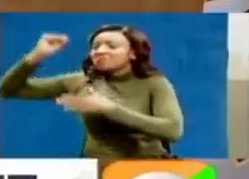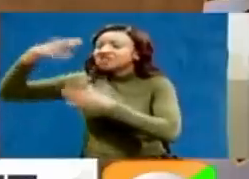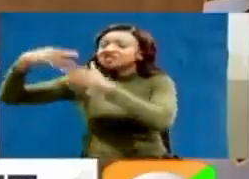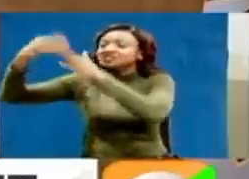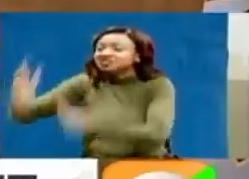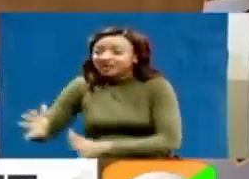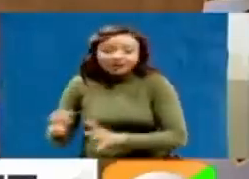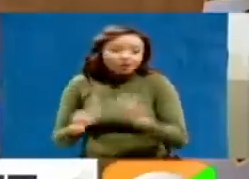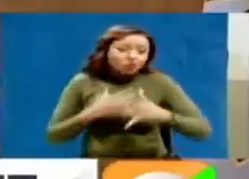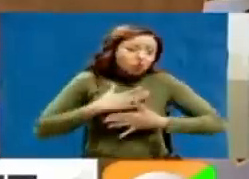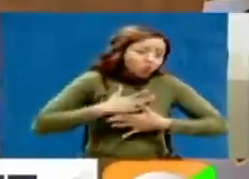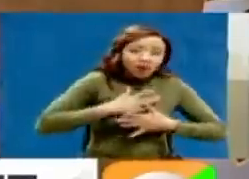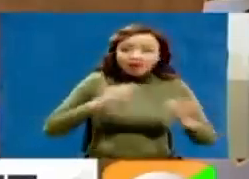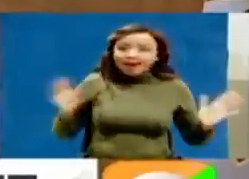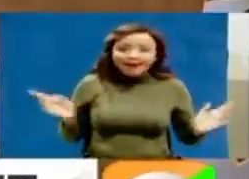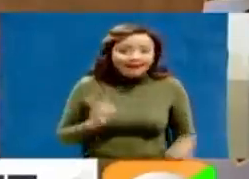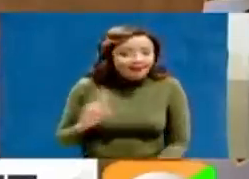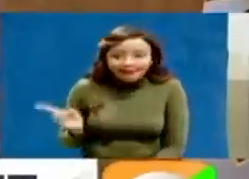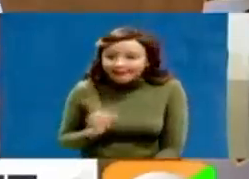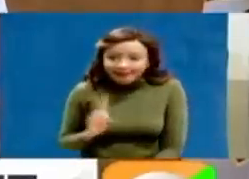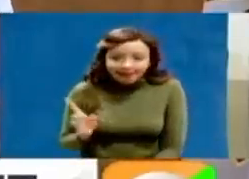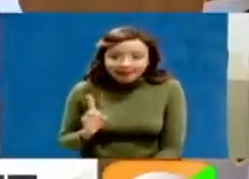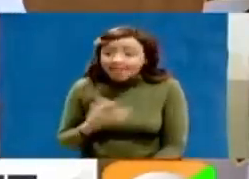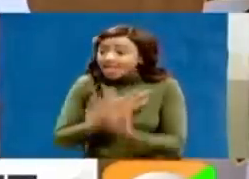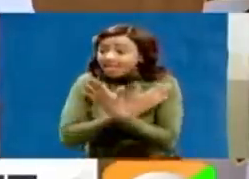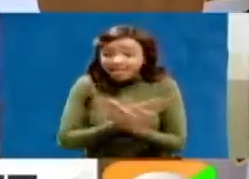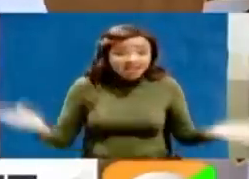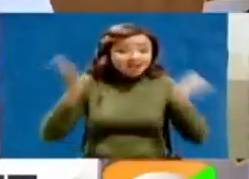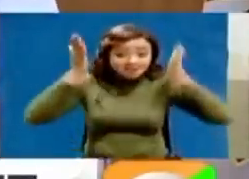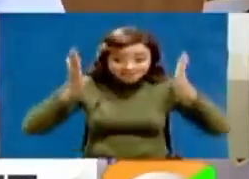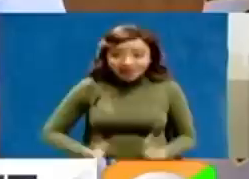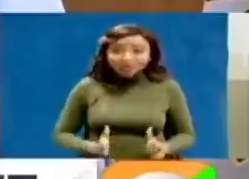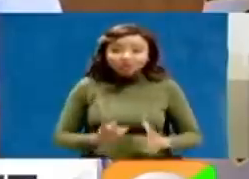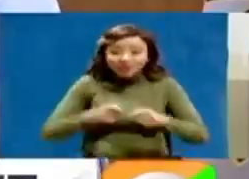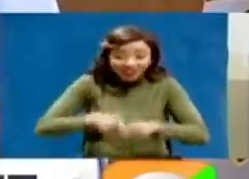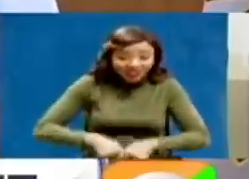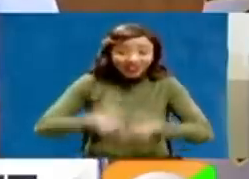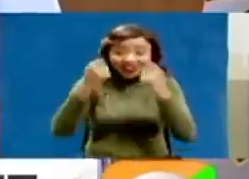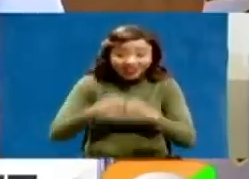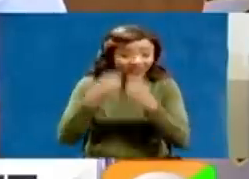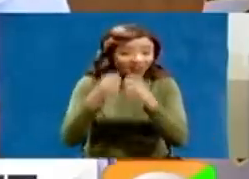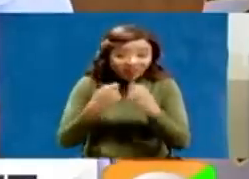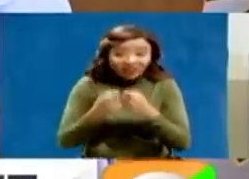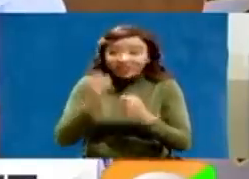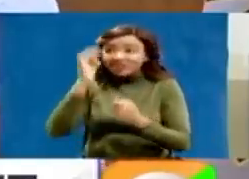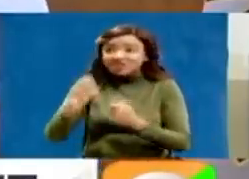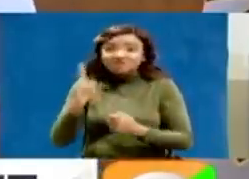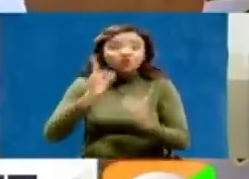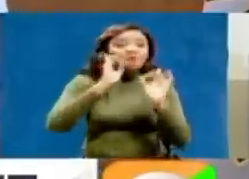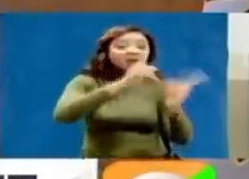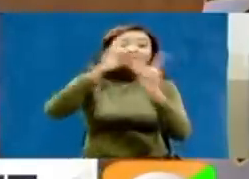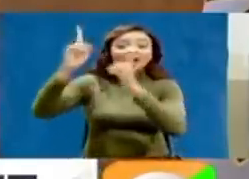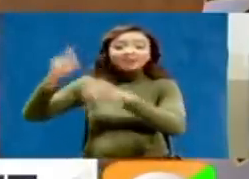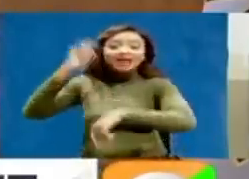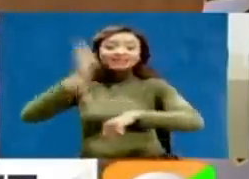individual, irregardless of social status or rank, who is either out